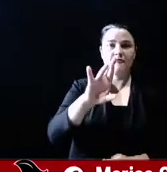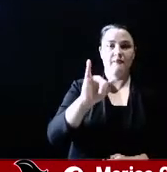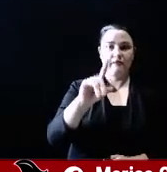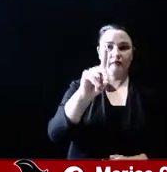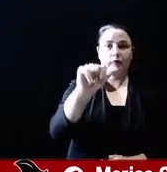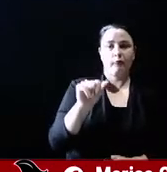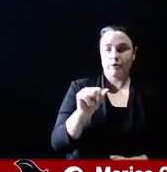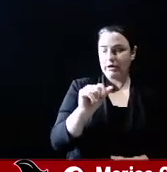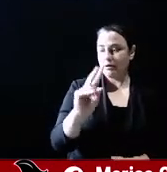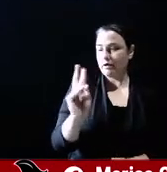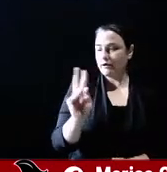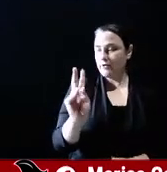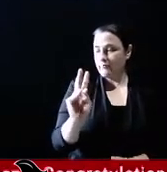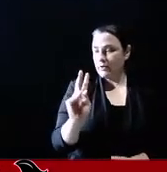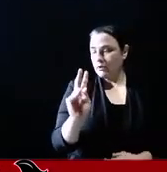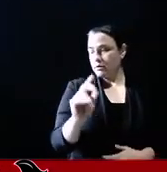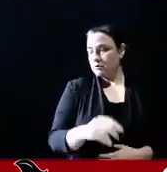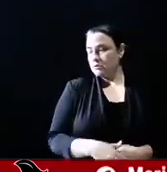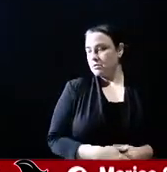Frida Valdez.